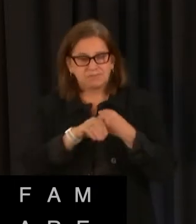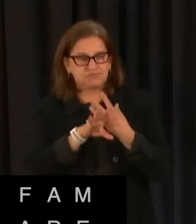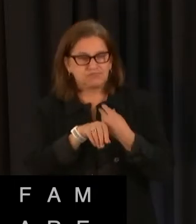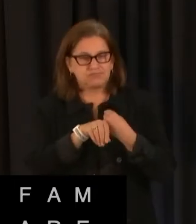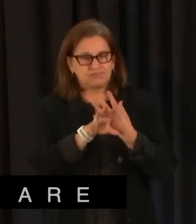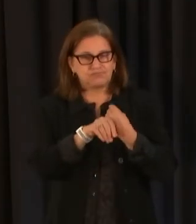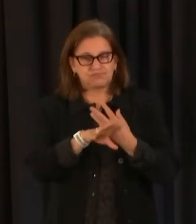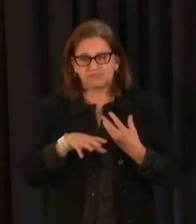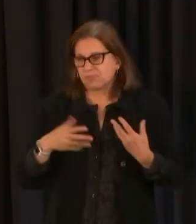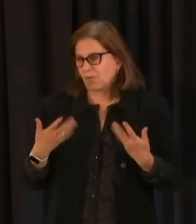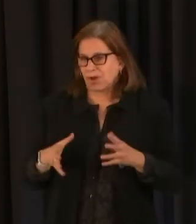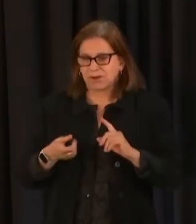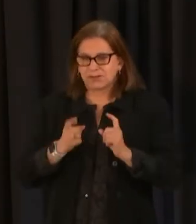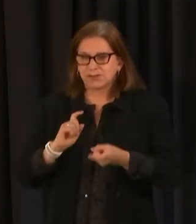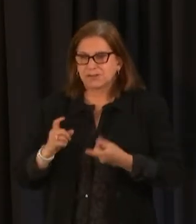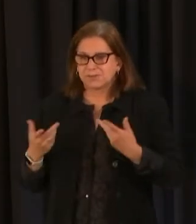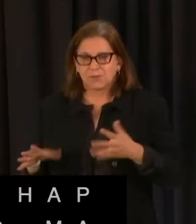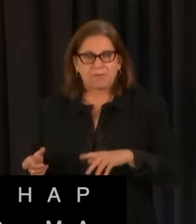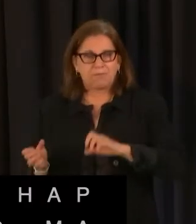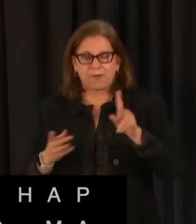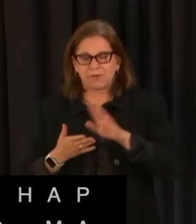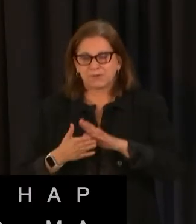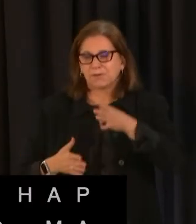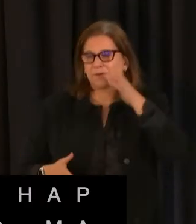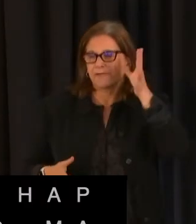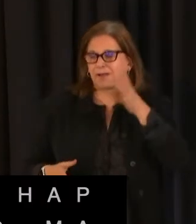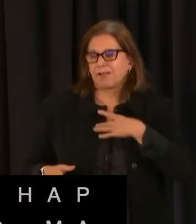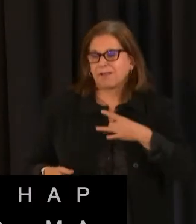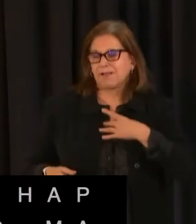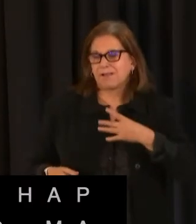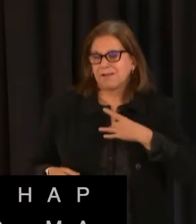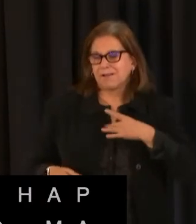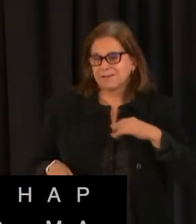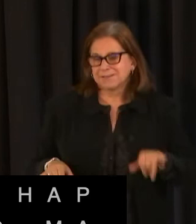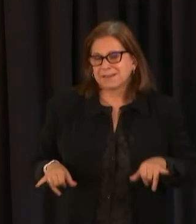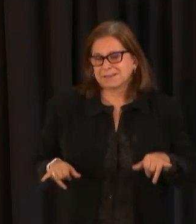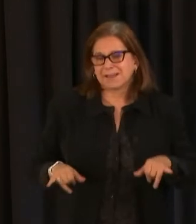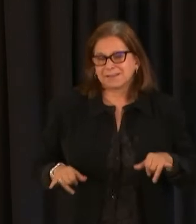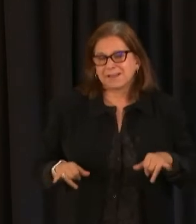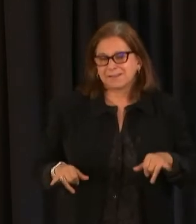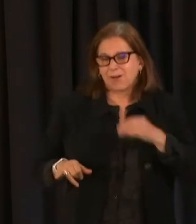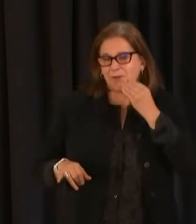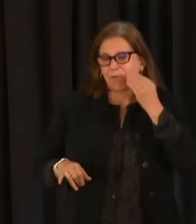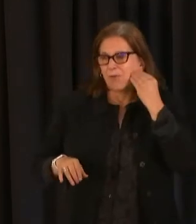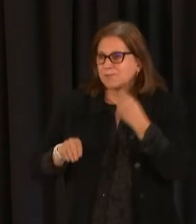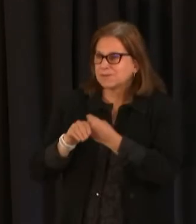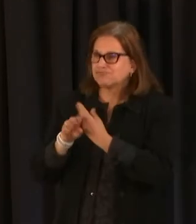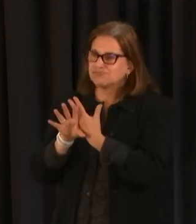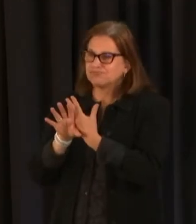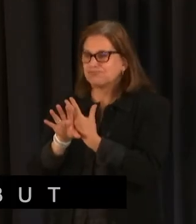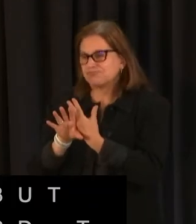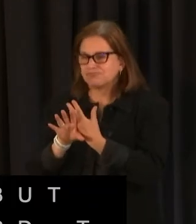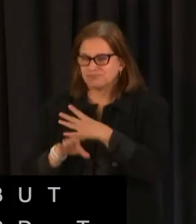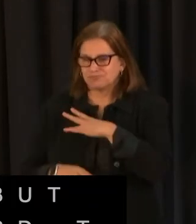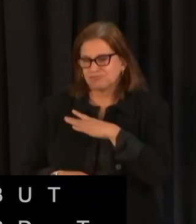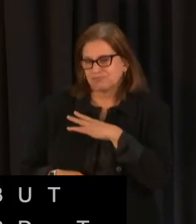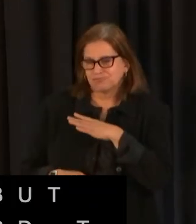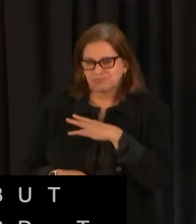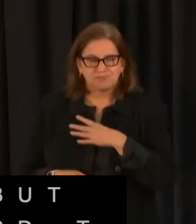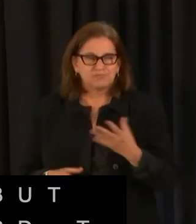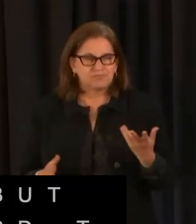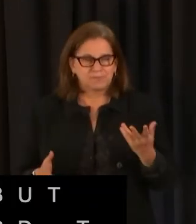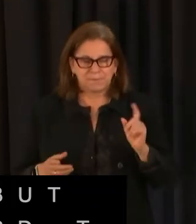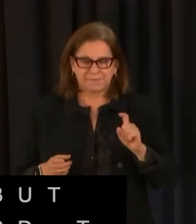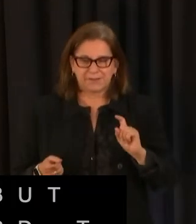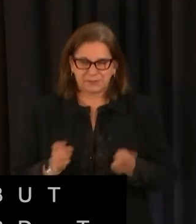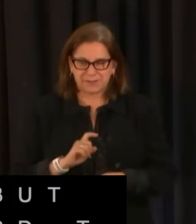may not want to change it now. But they too are looking forward to a more normal schedule. Thank you so much. Can I ask one